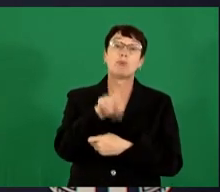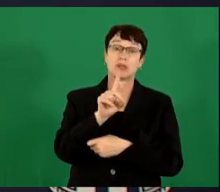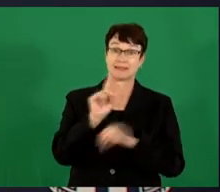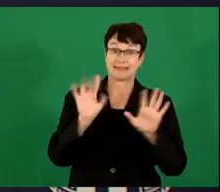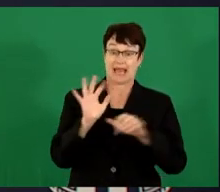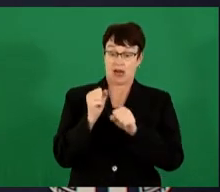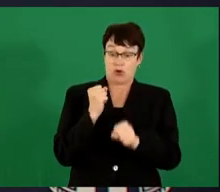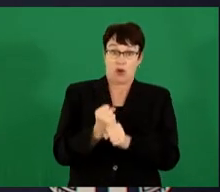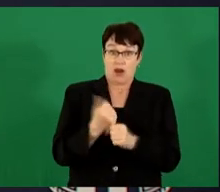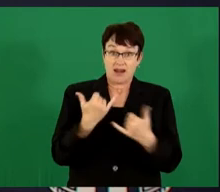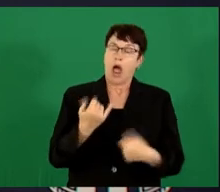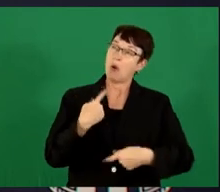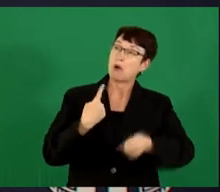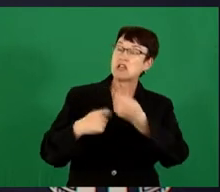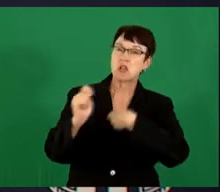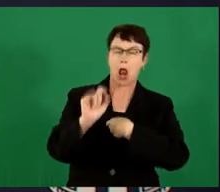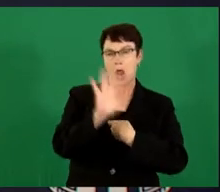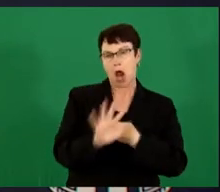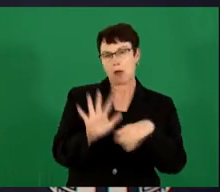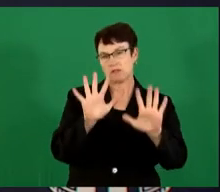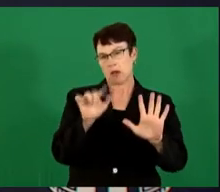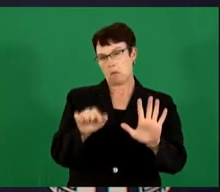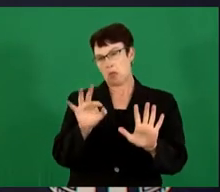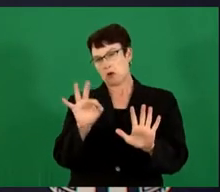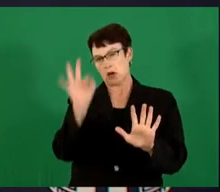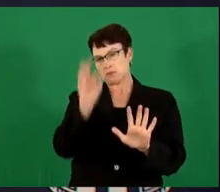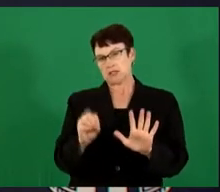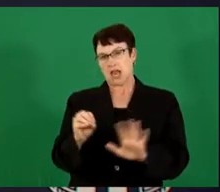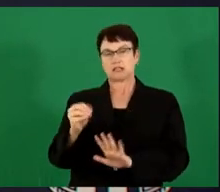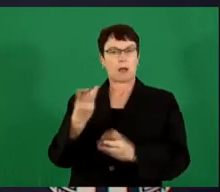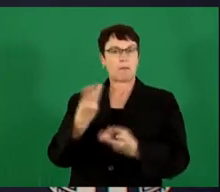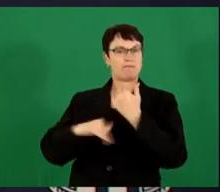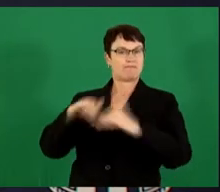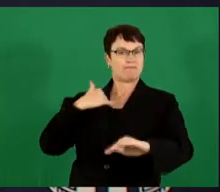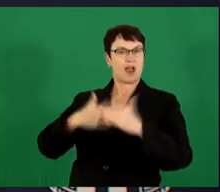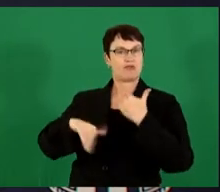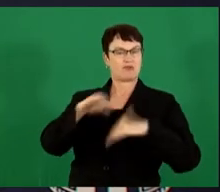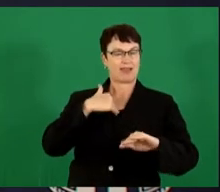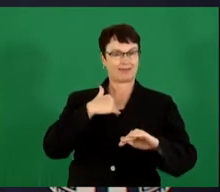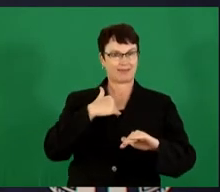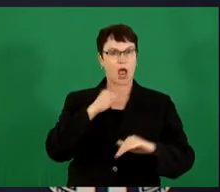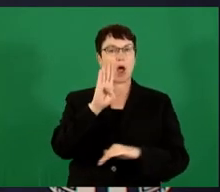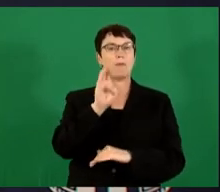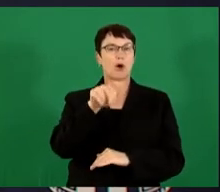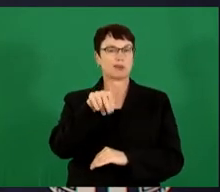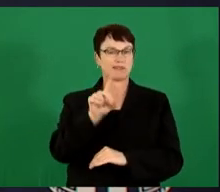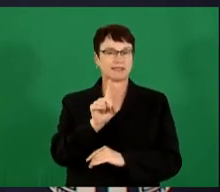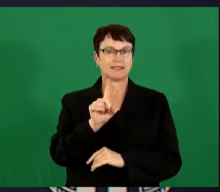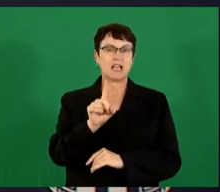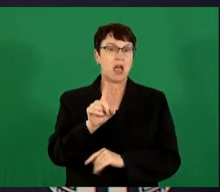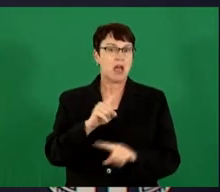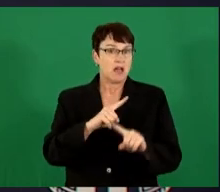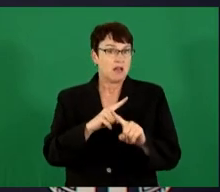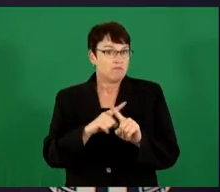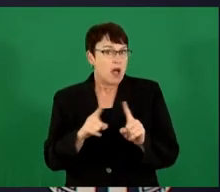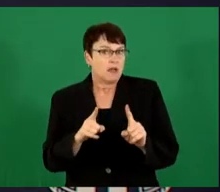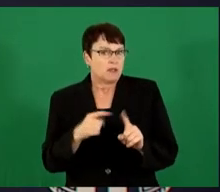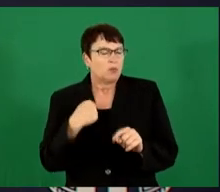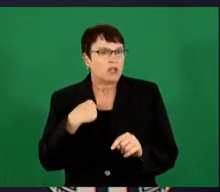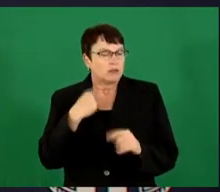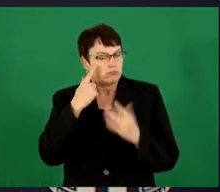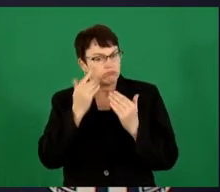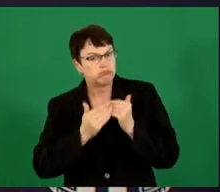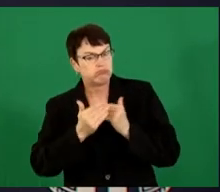currently trade at about 10.3%, despite the expected moderation of inflation over